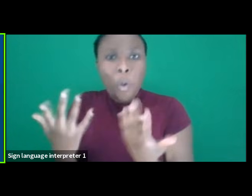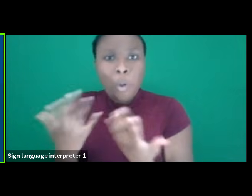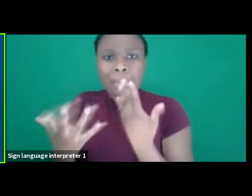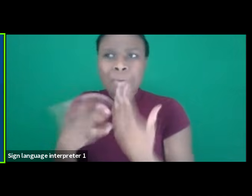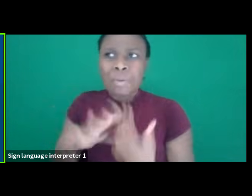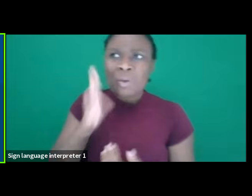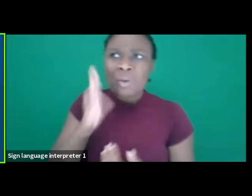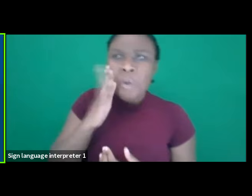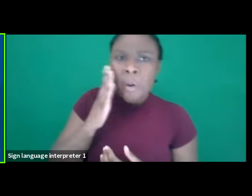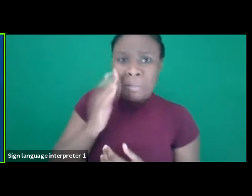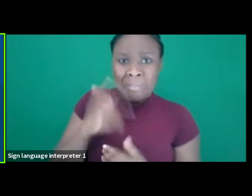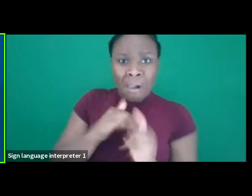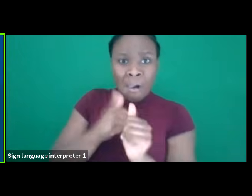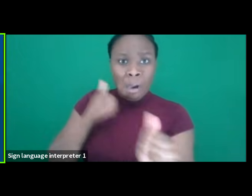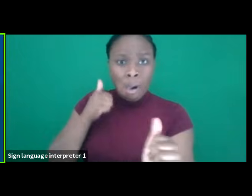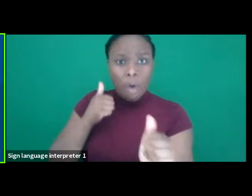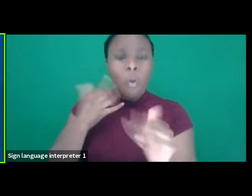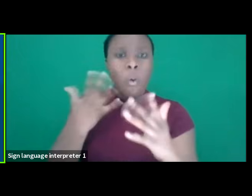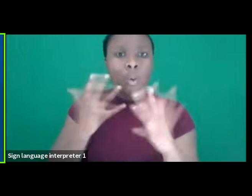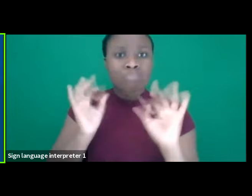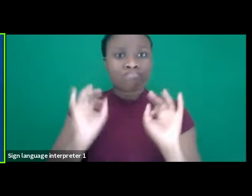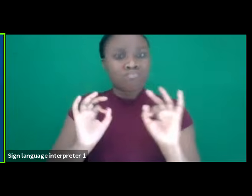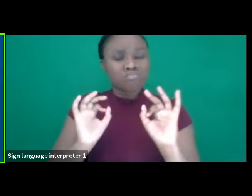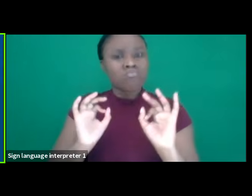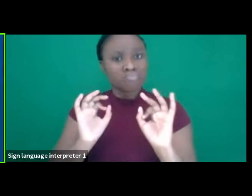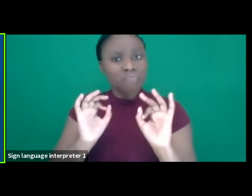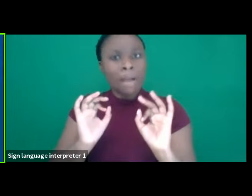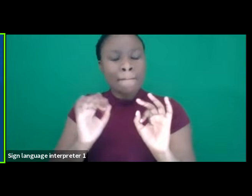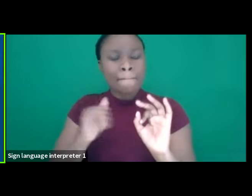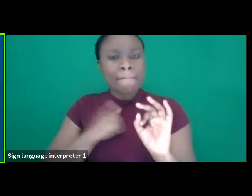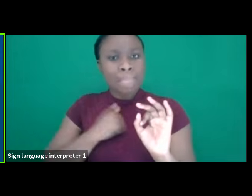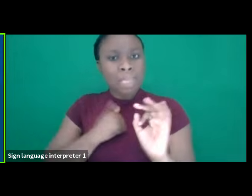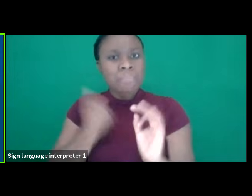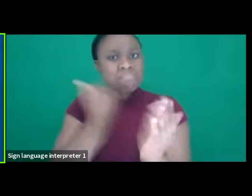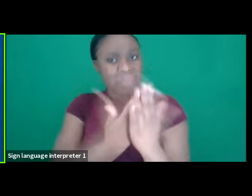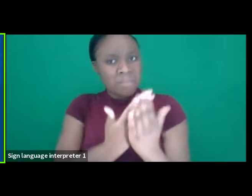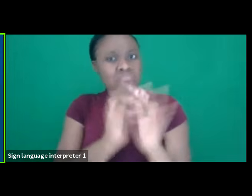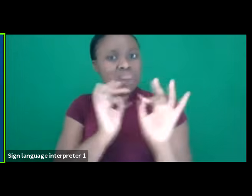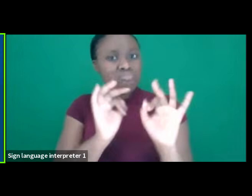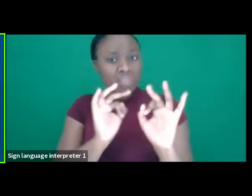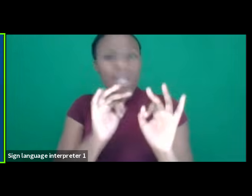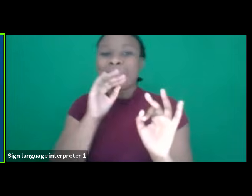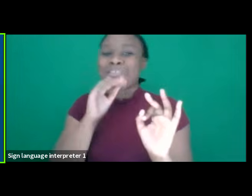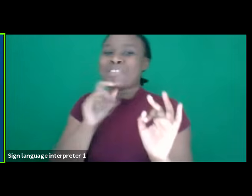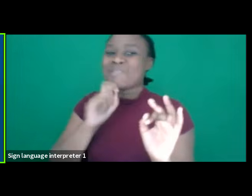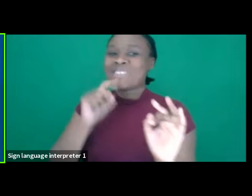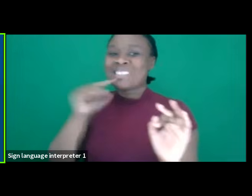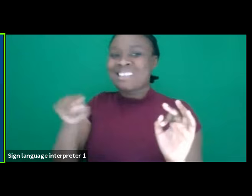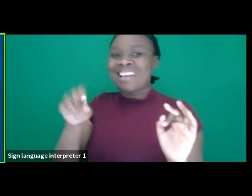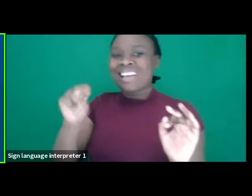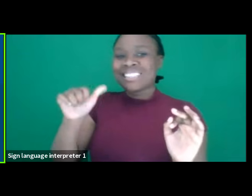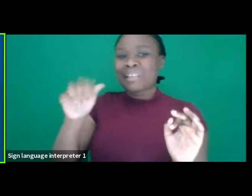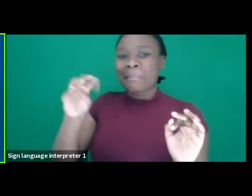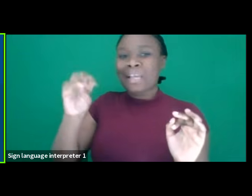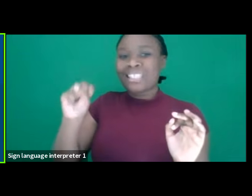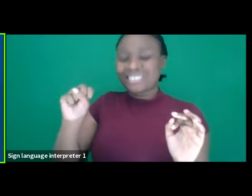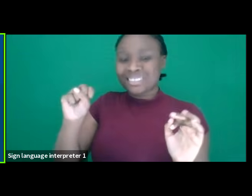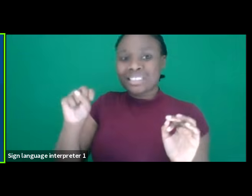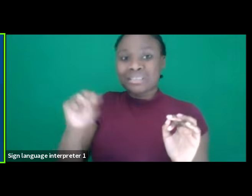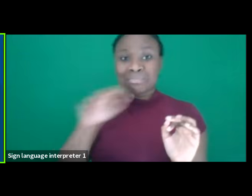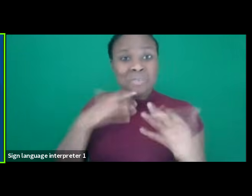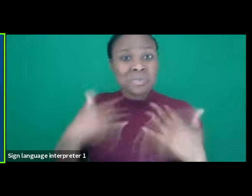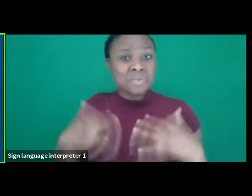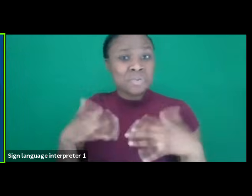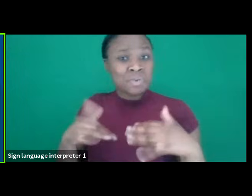and so on. We have seen that really being one of the success stories where taxpayers can just send an